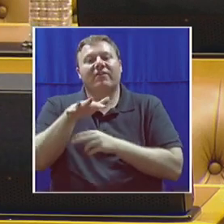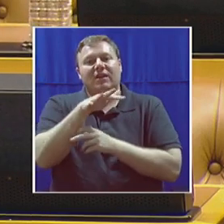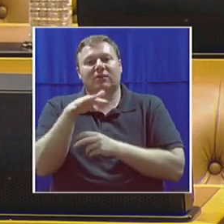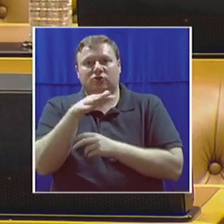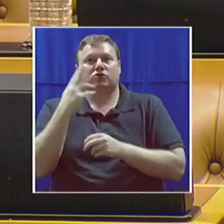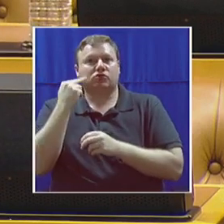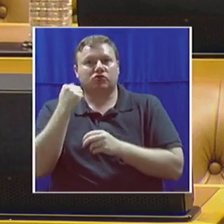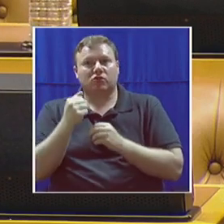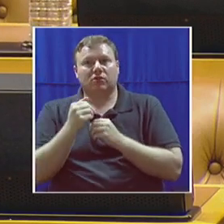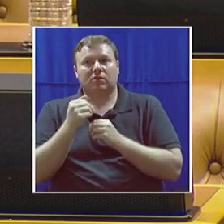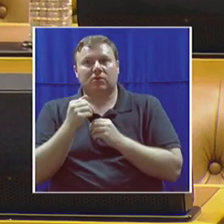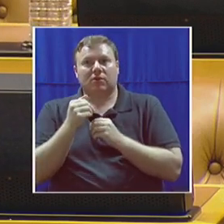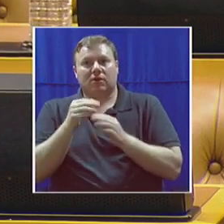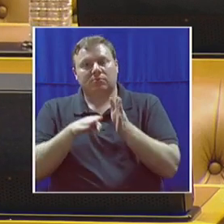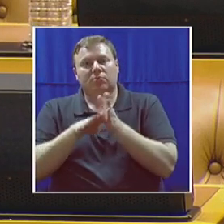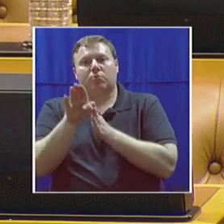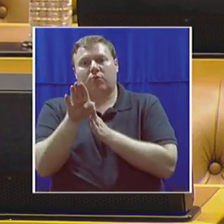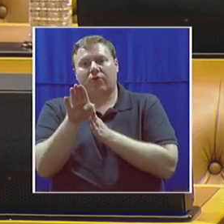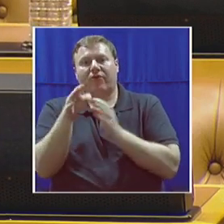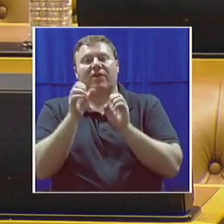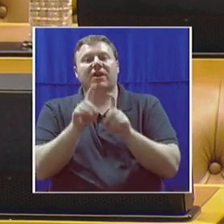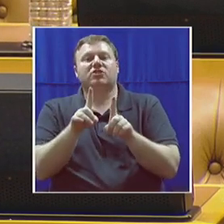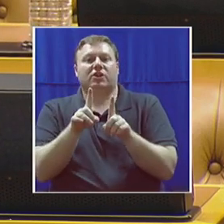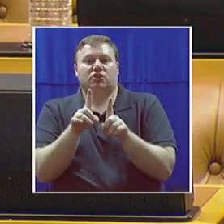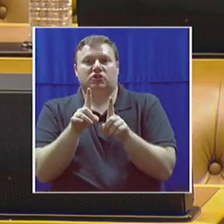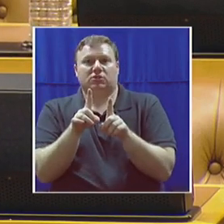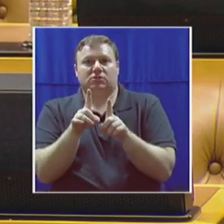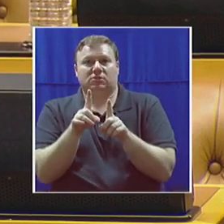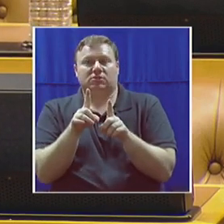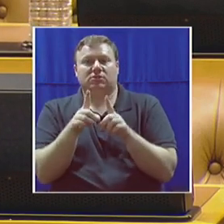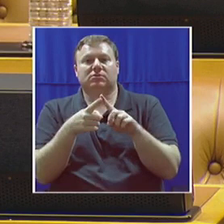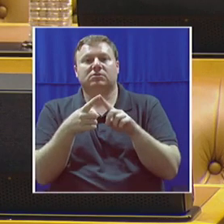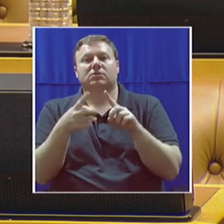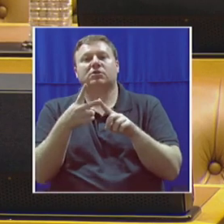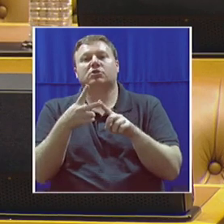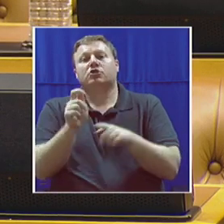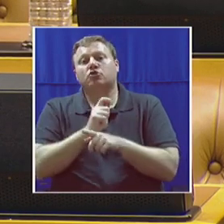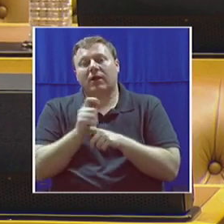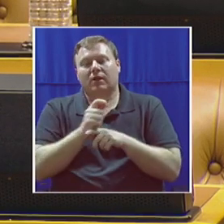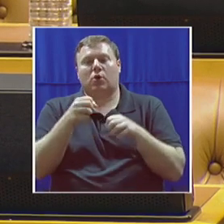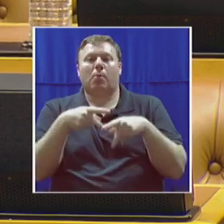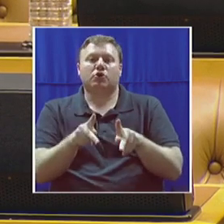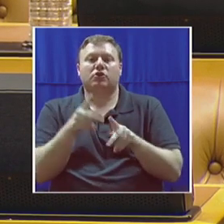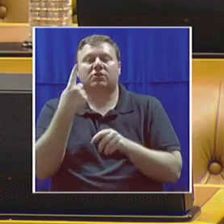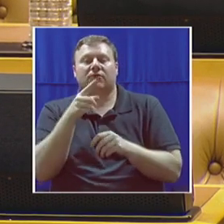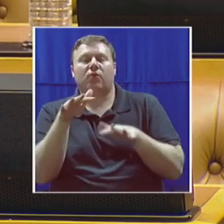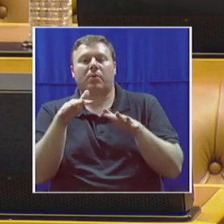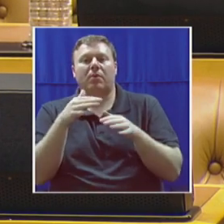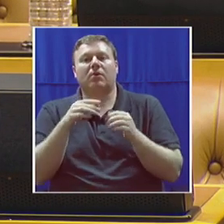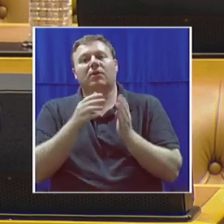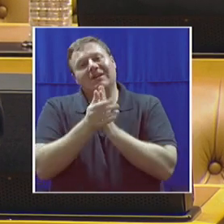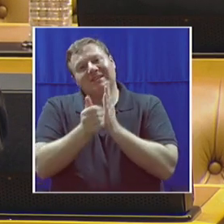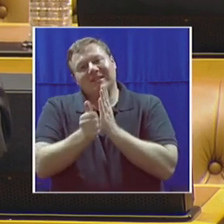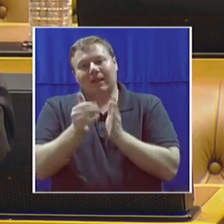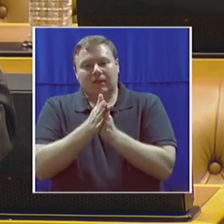are aimed at improving of the Education and Training opportunities to close the skills Gap and